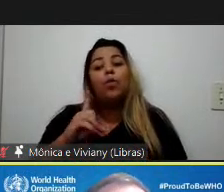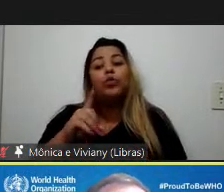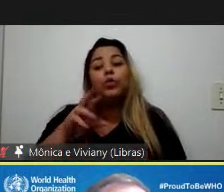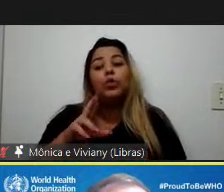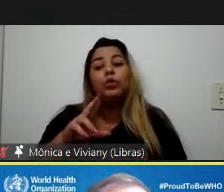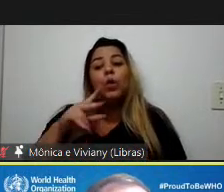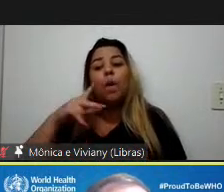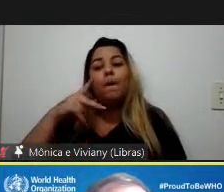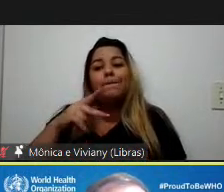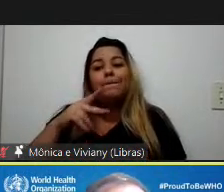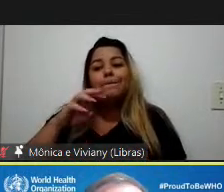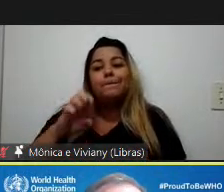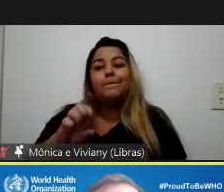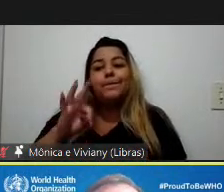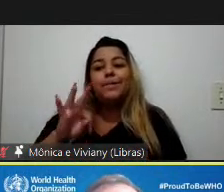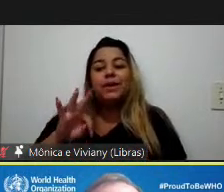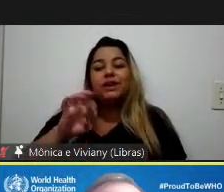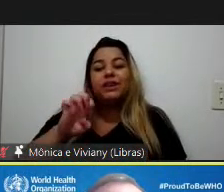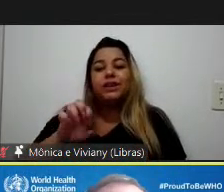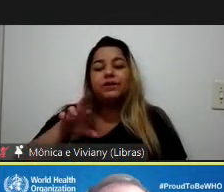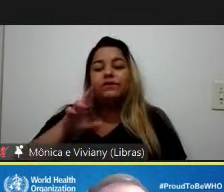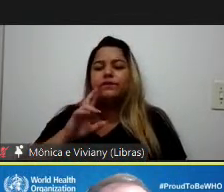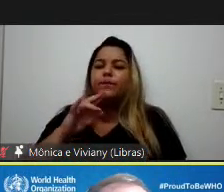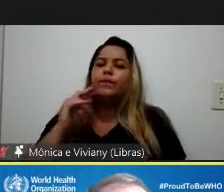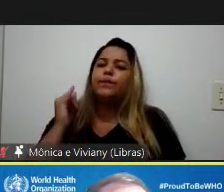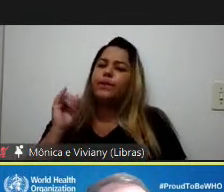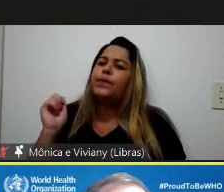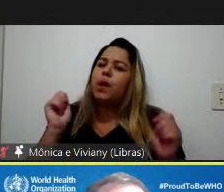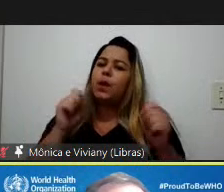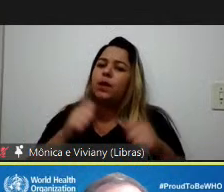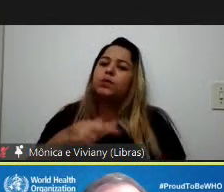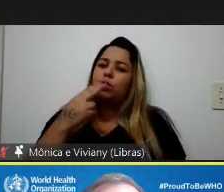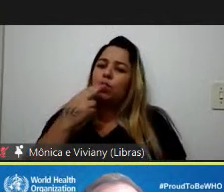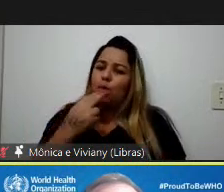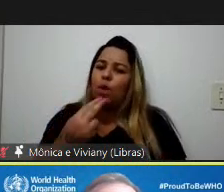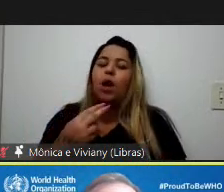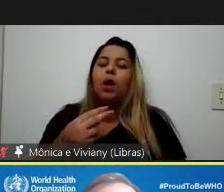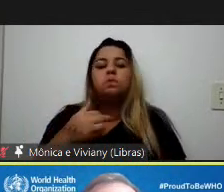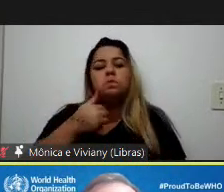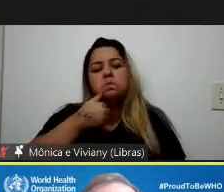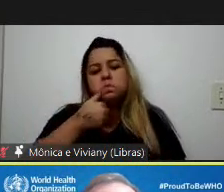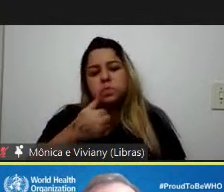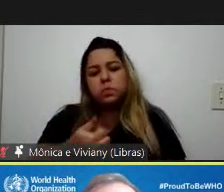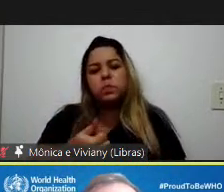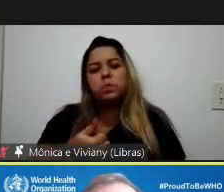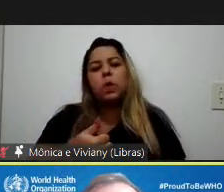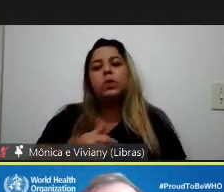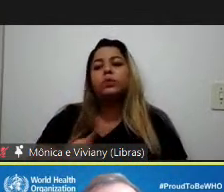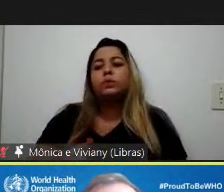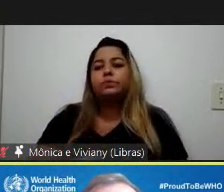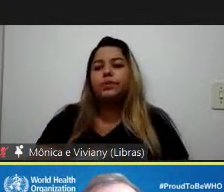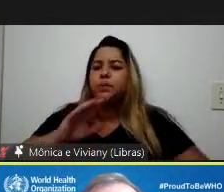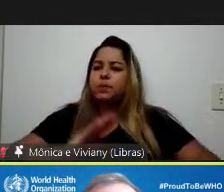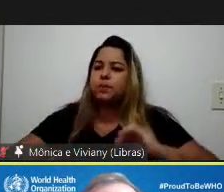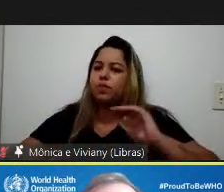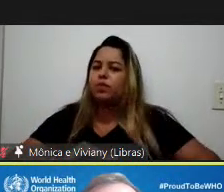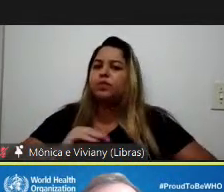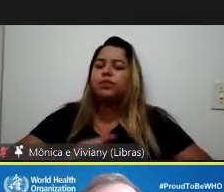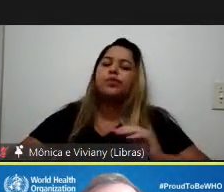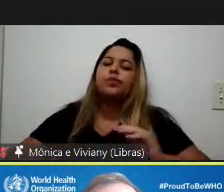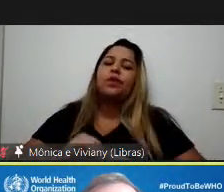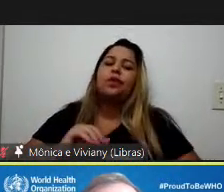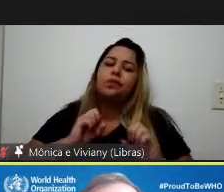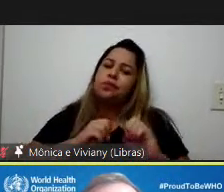qualified nutrition professionals capable to provide nutrition education. And we need to have